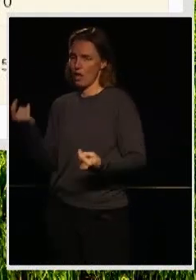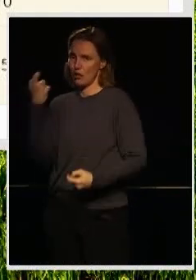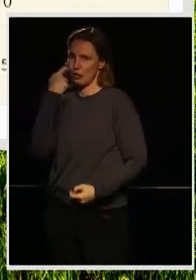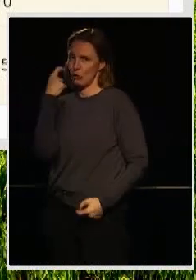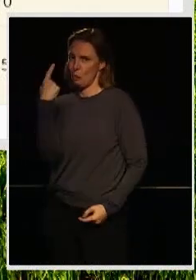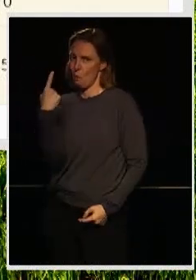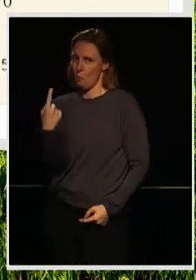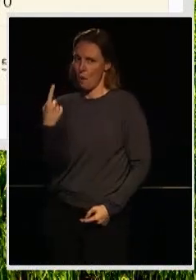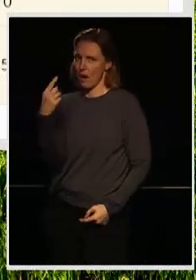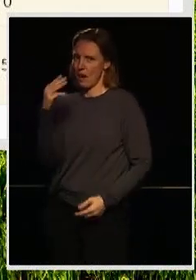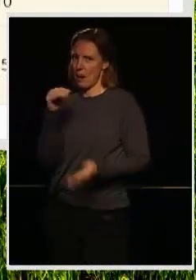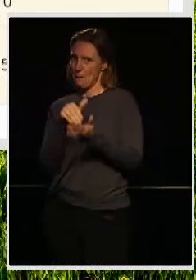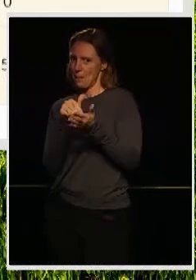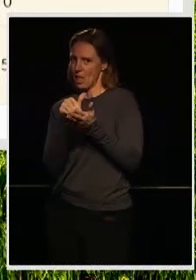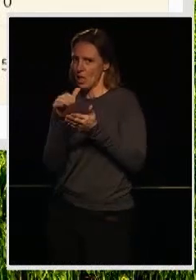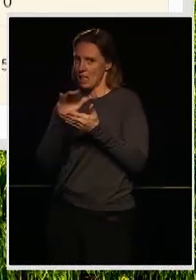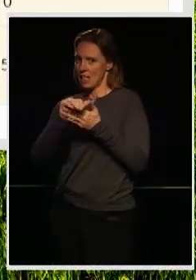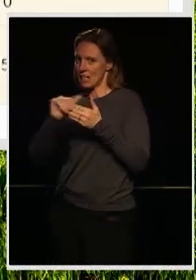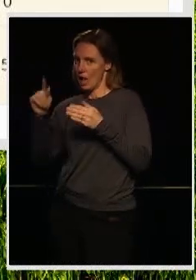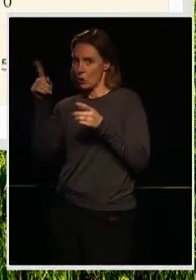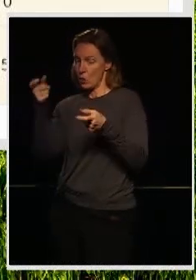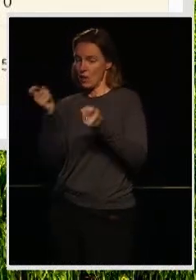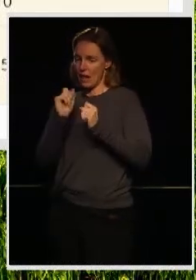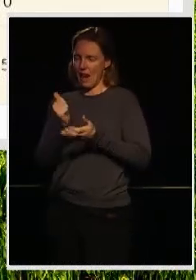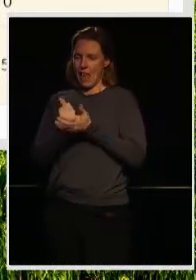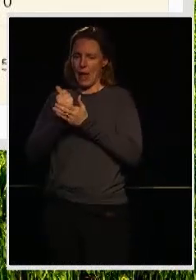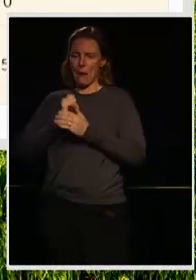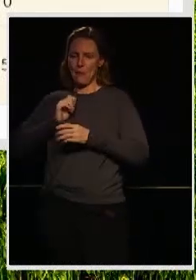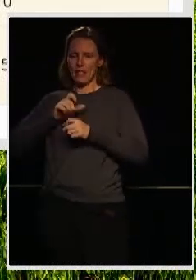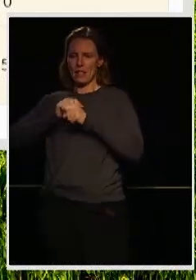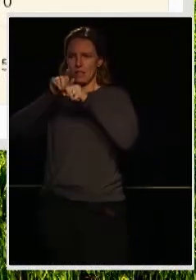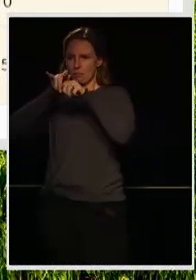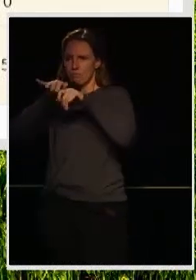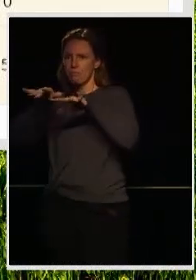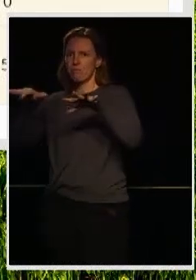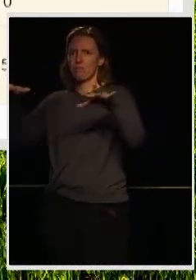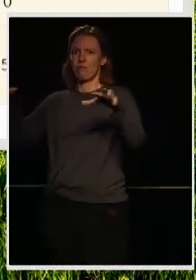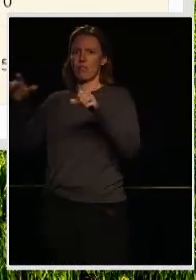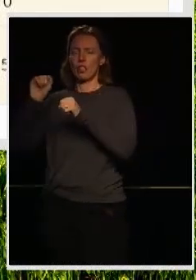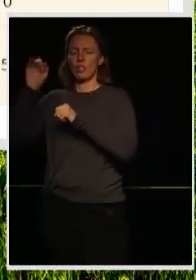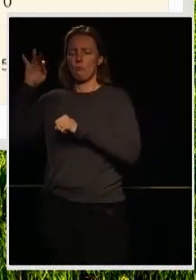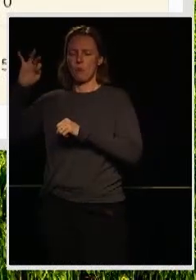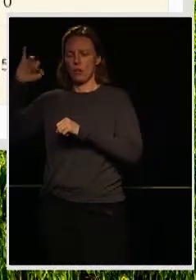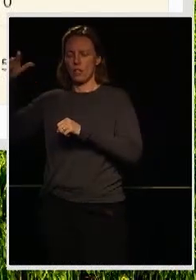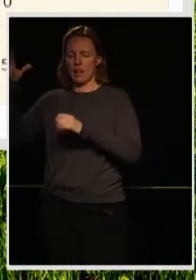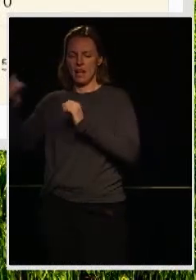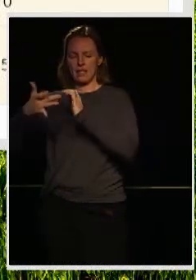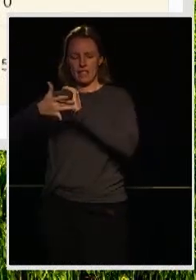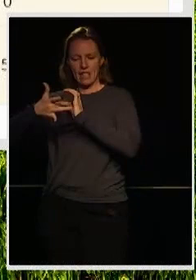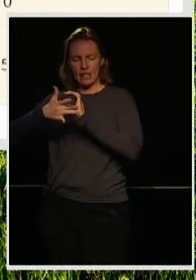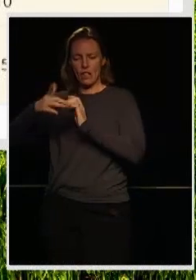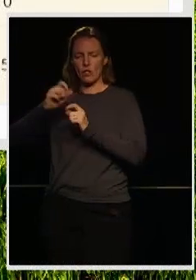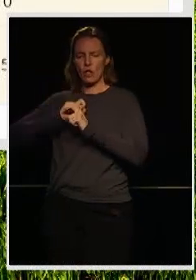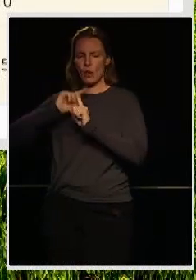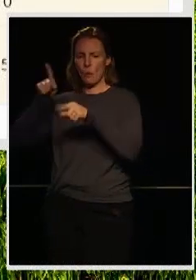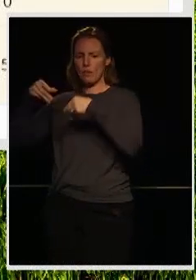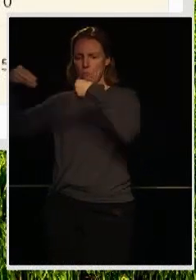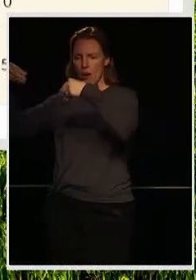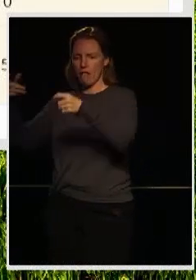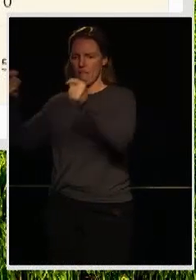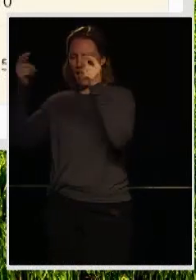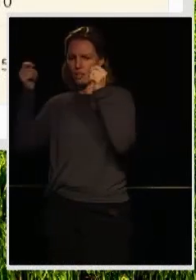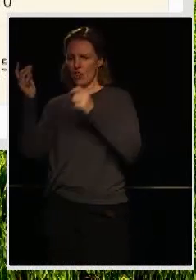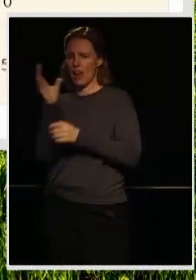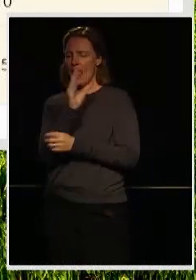$1 million, you all can help catalyze AgriWater to commercializing our technology, going to market